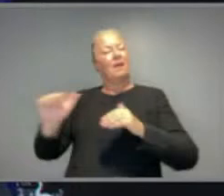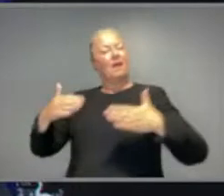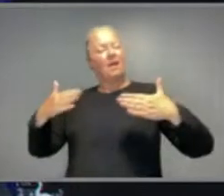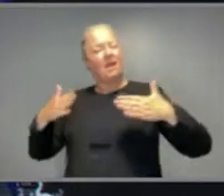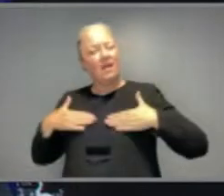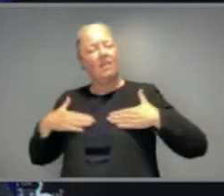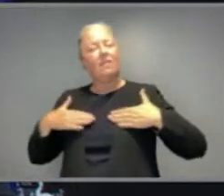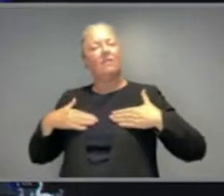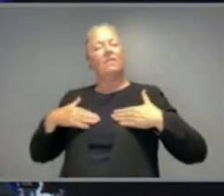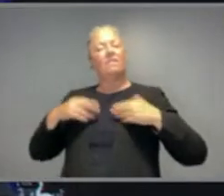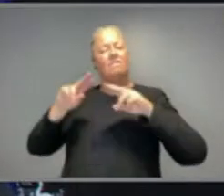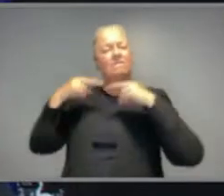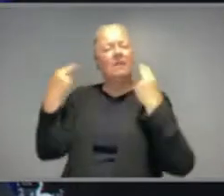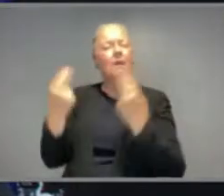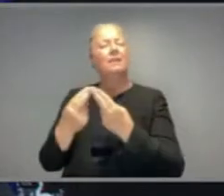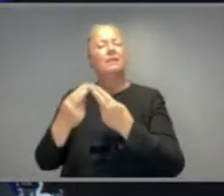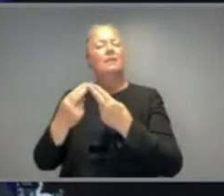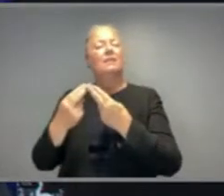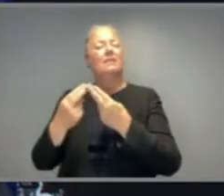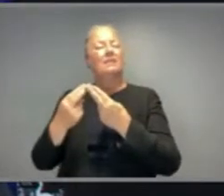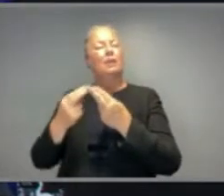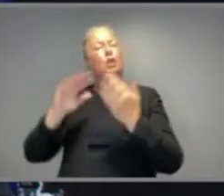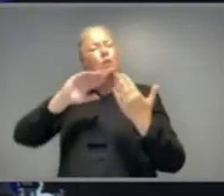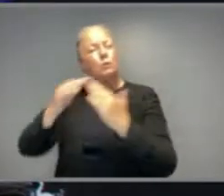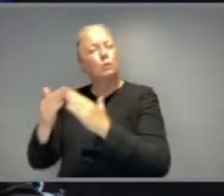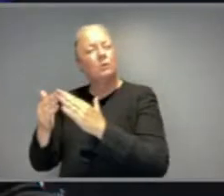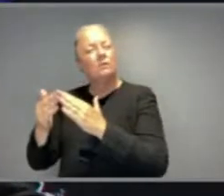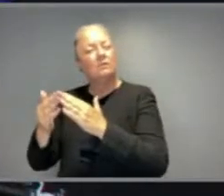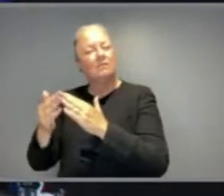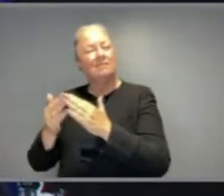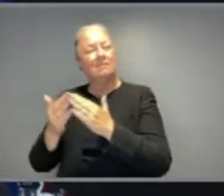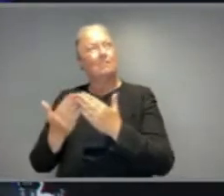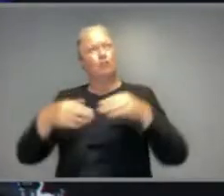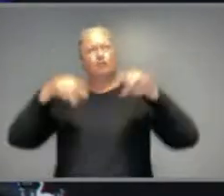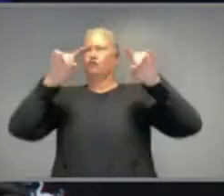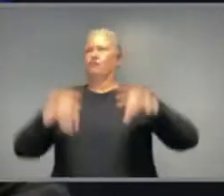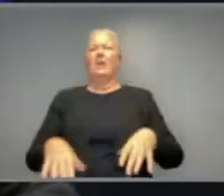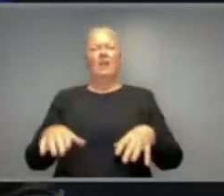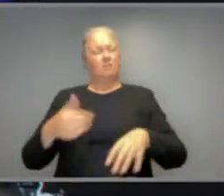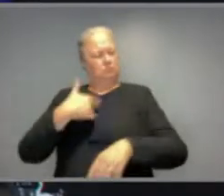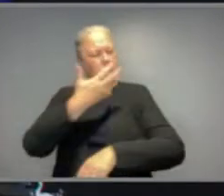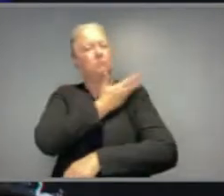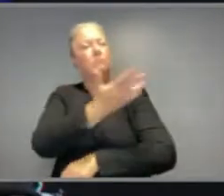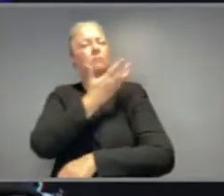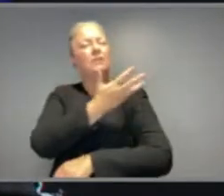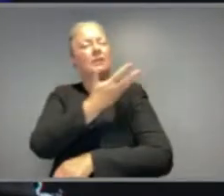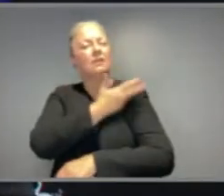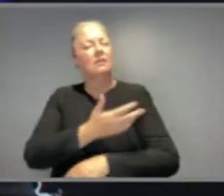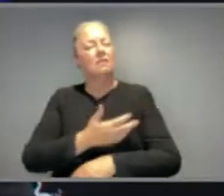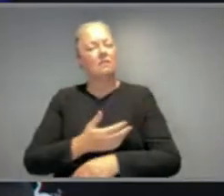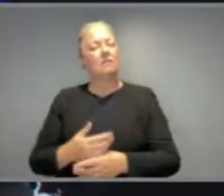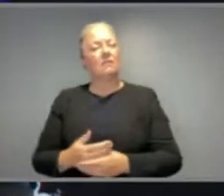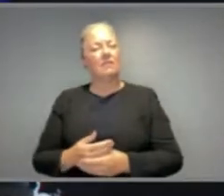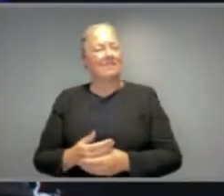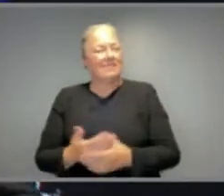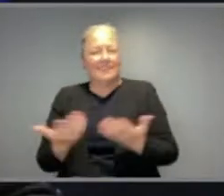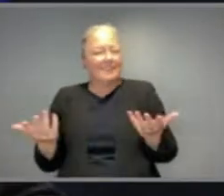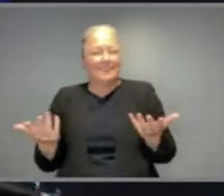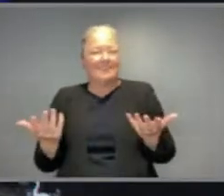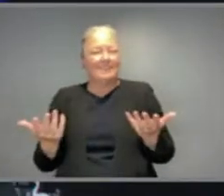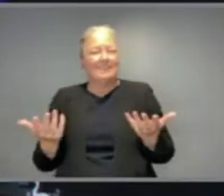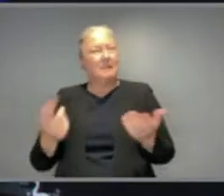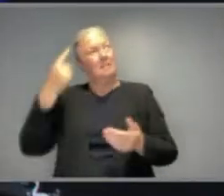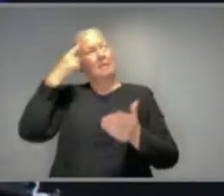country is what motivates them to do this. And so sure, it's a bubble without a thought.